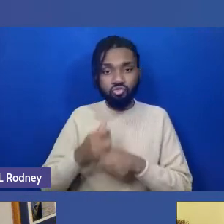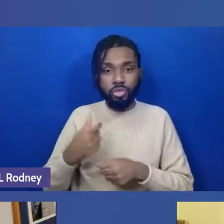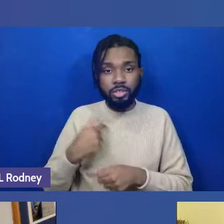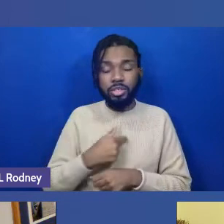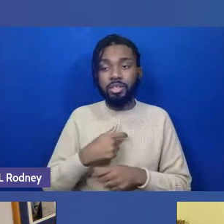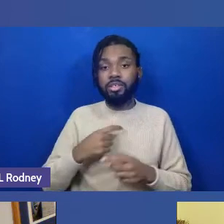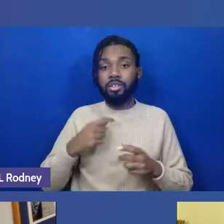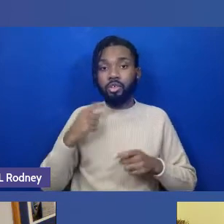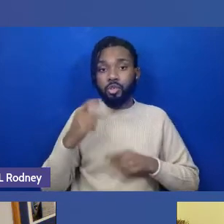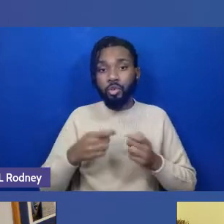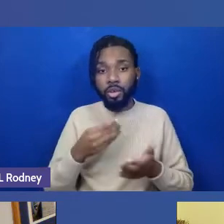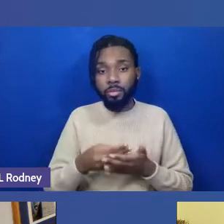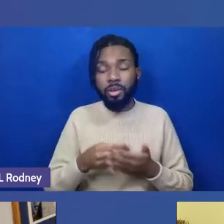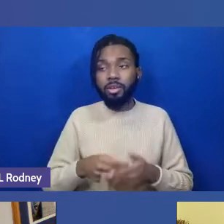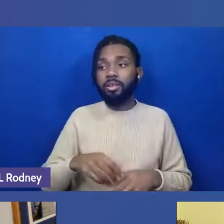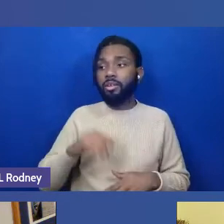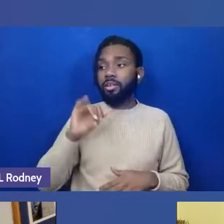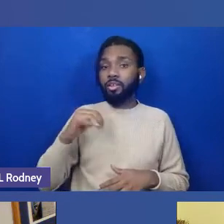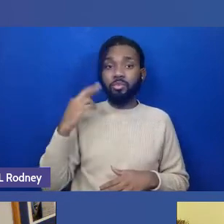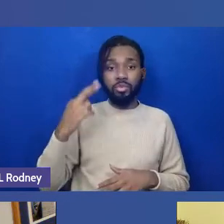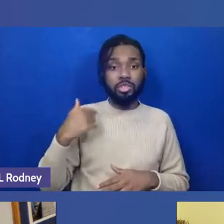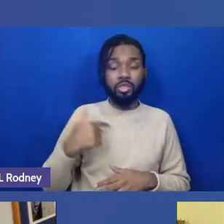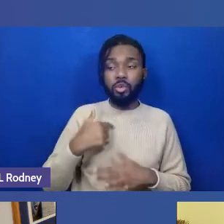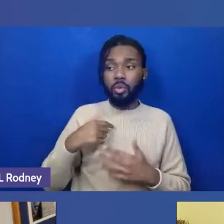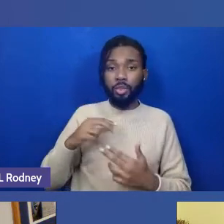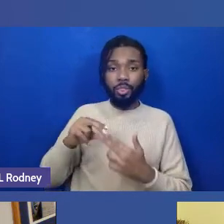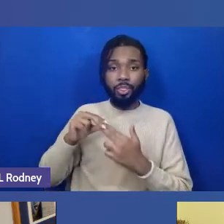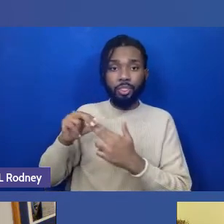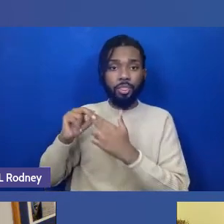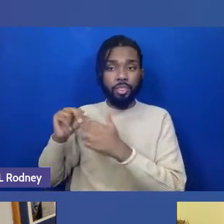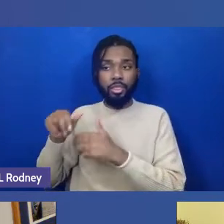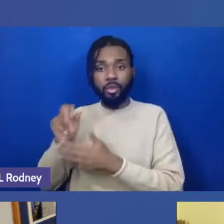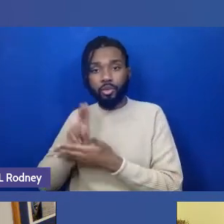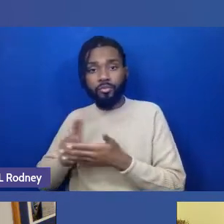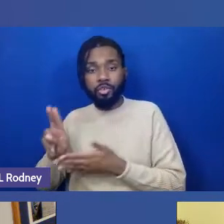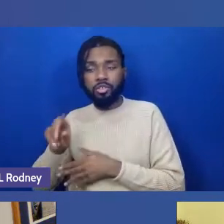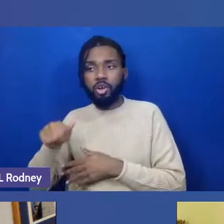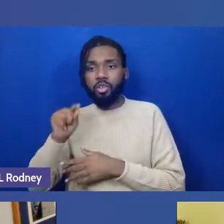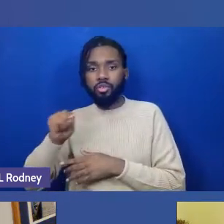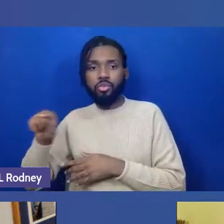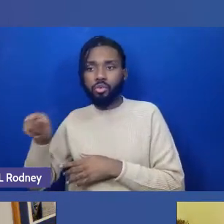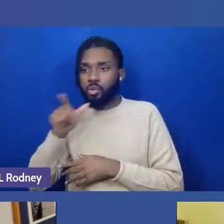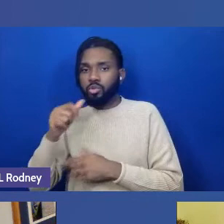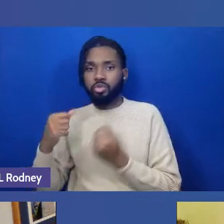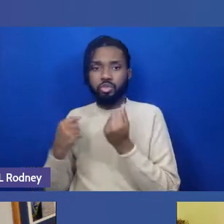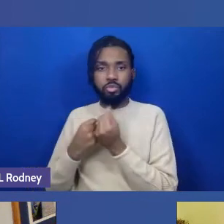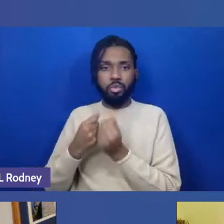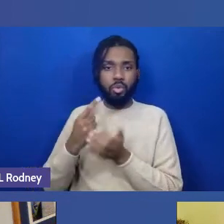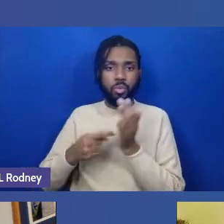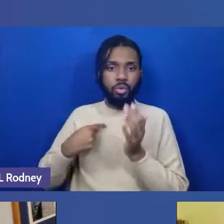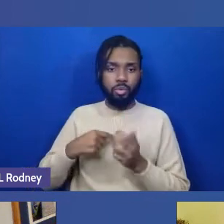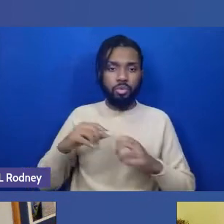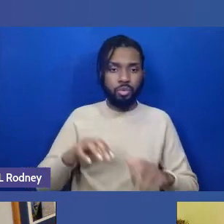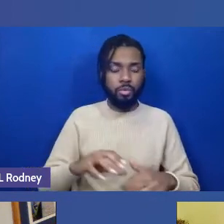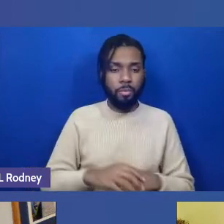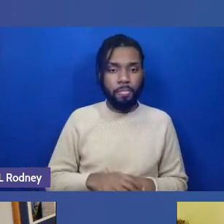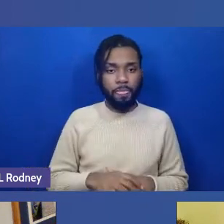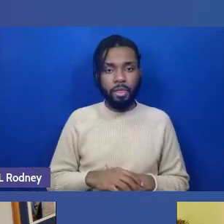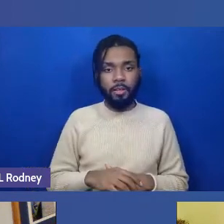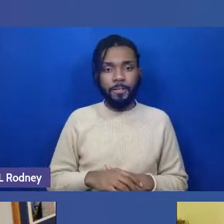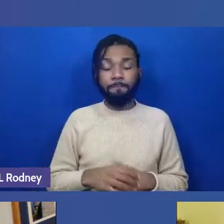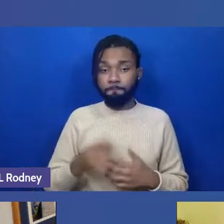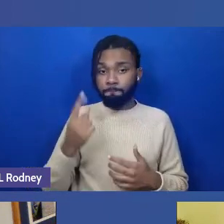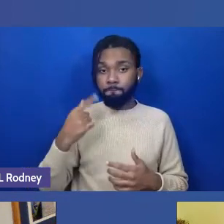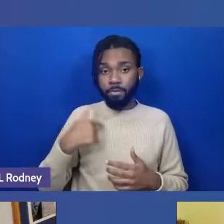at universities where there's other structures that support what we do. So I'm gonna lose money on almost everything I